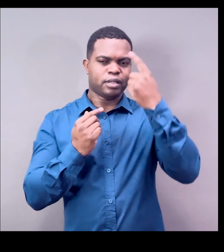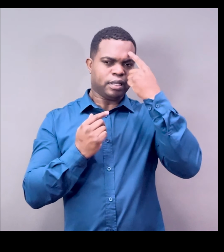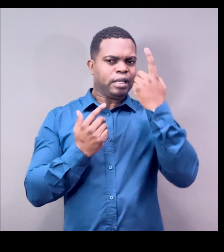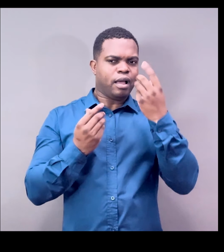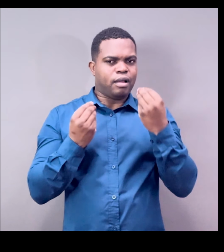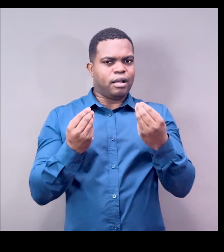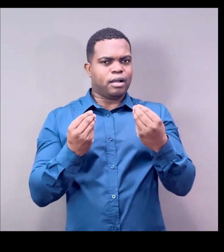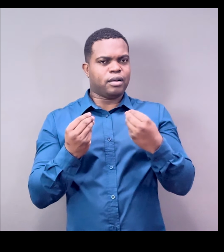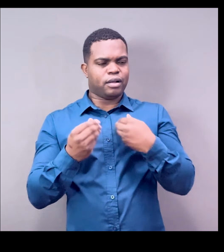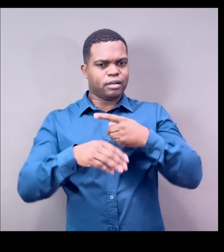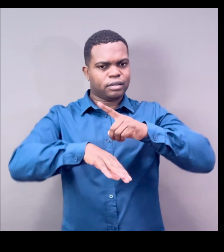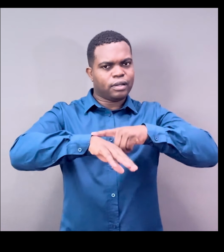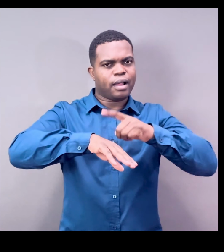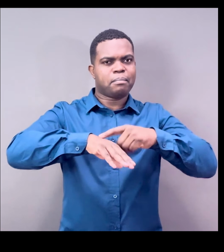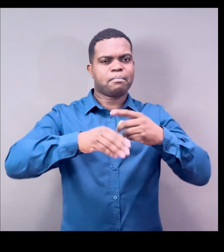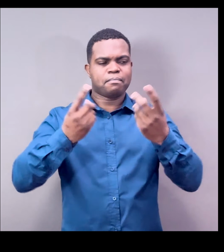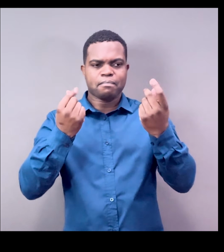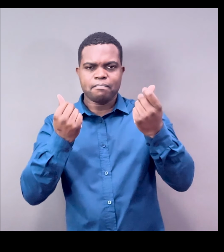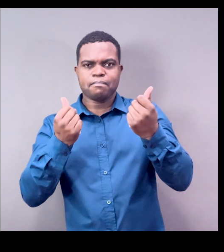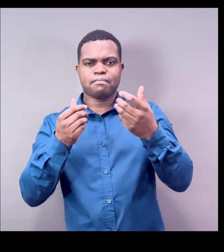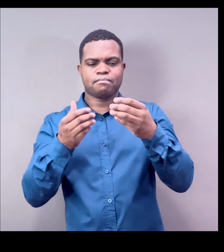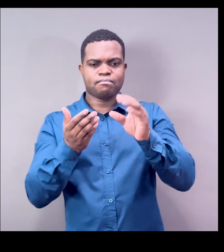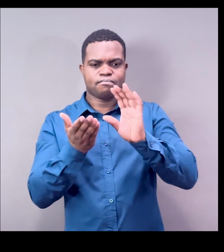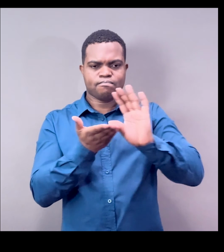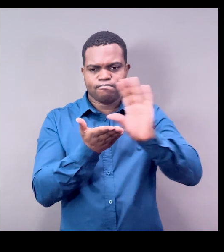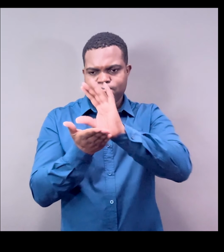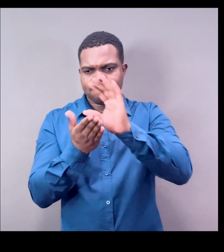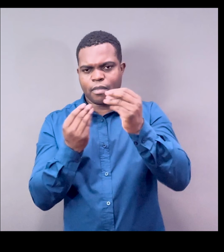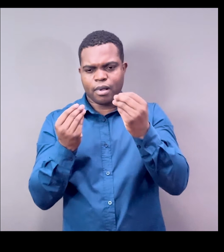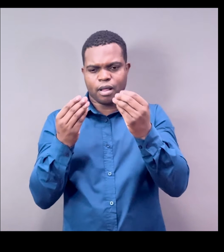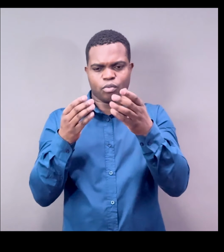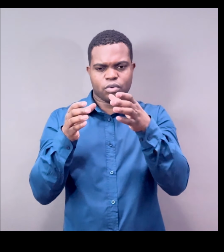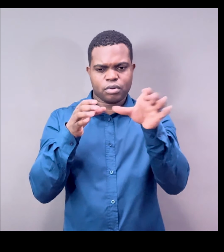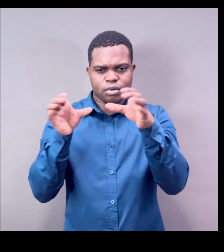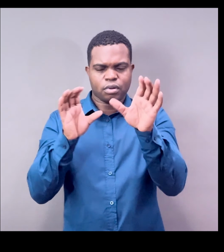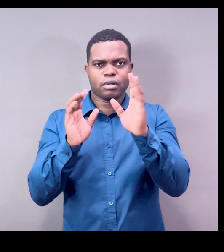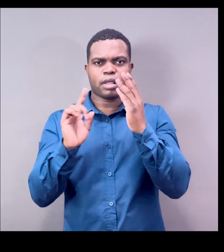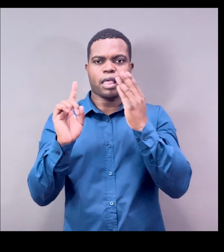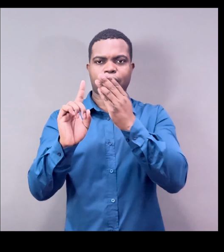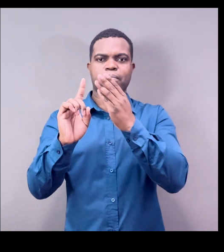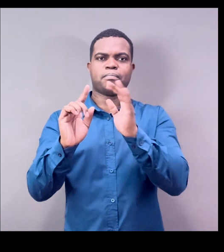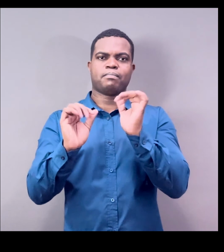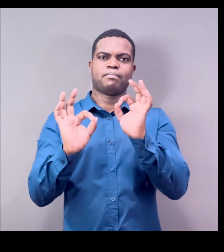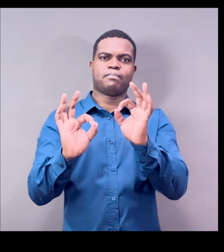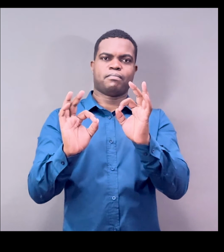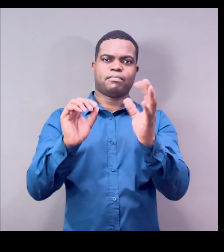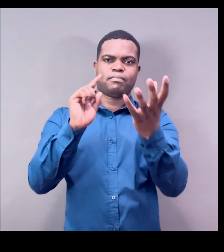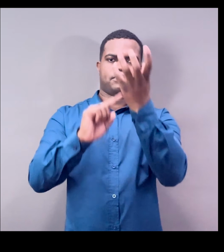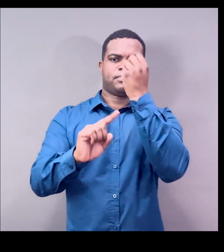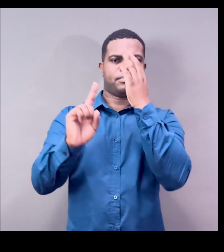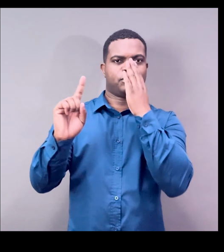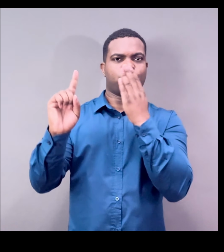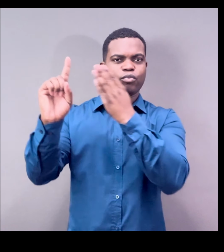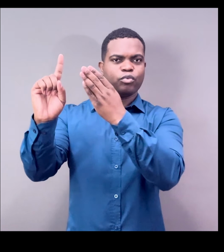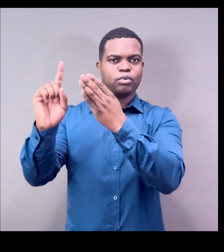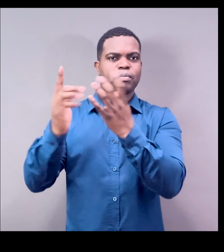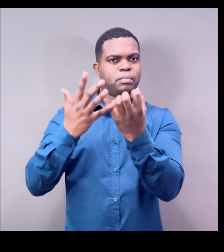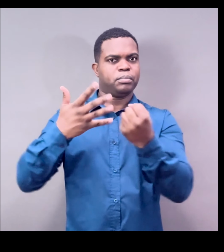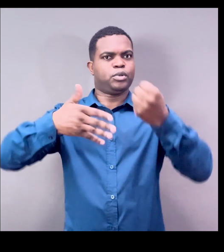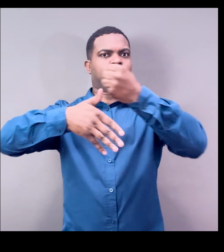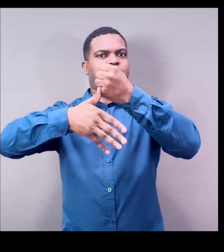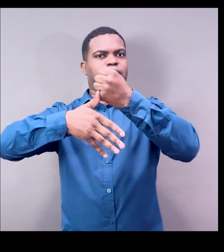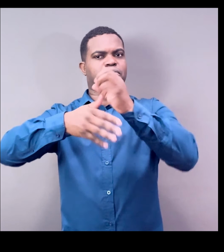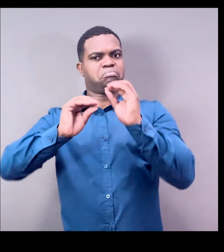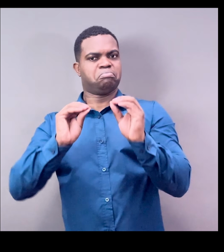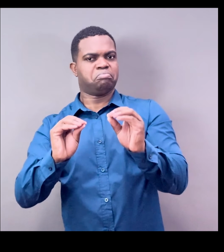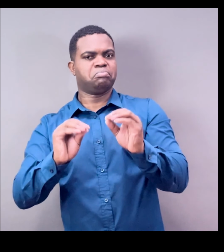allocate resources accordingly. We also have prioritization matrix.